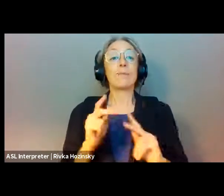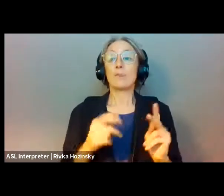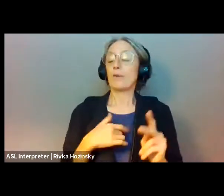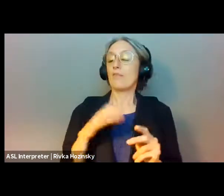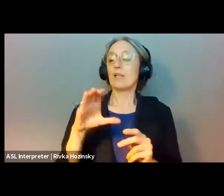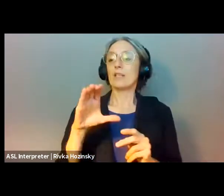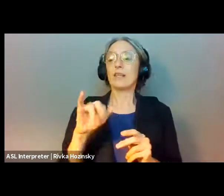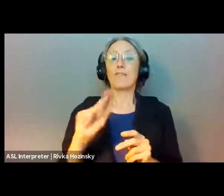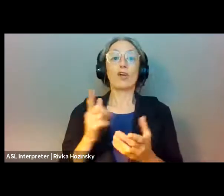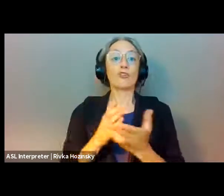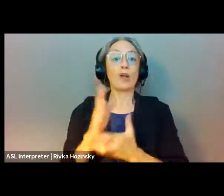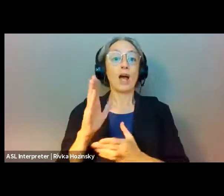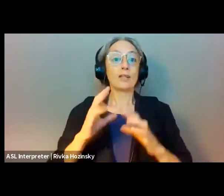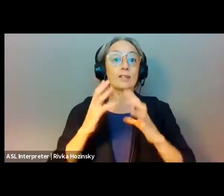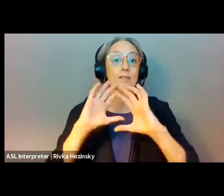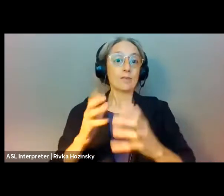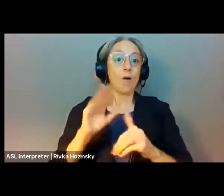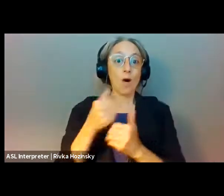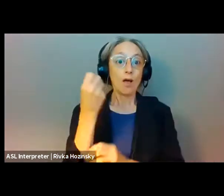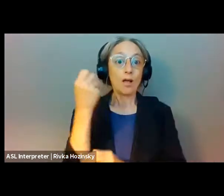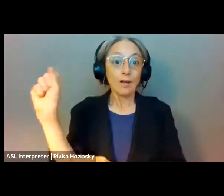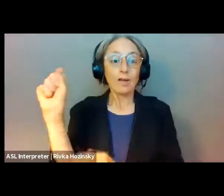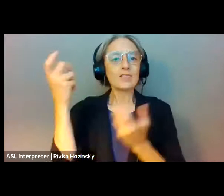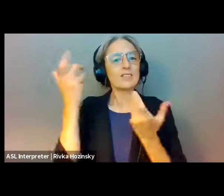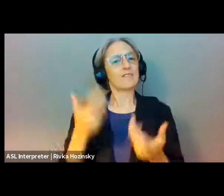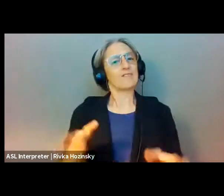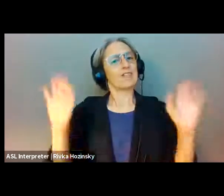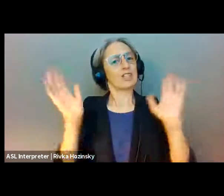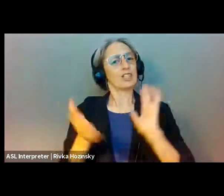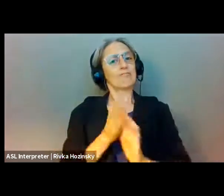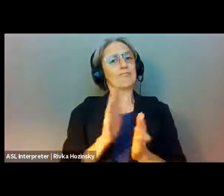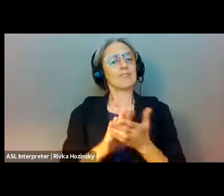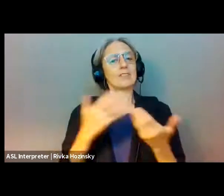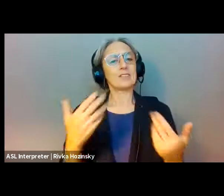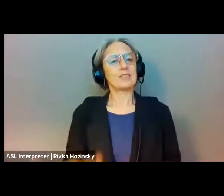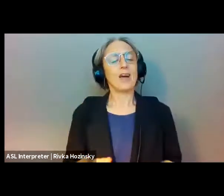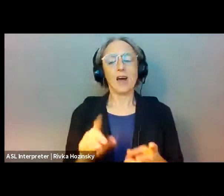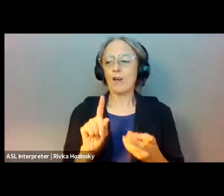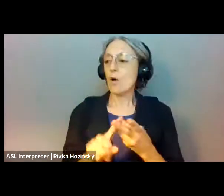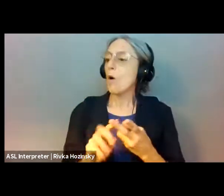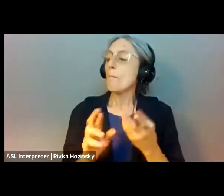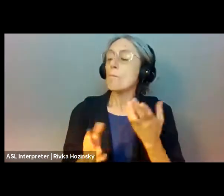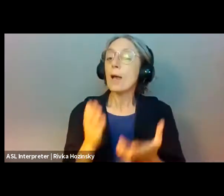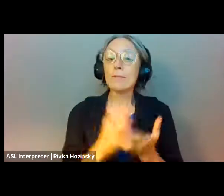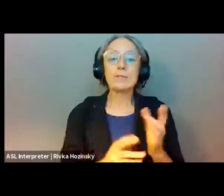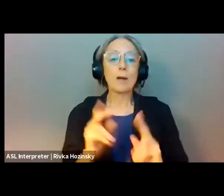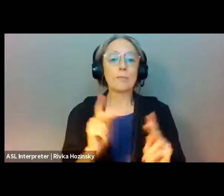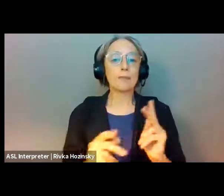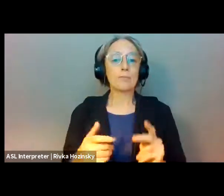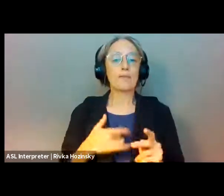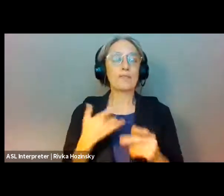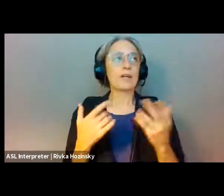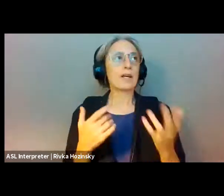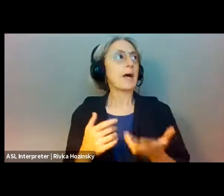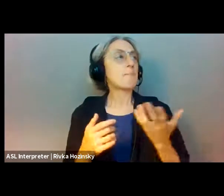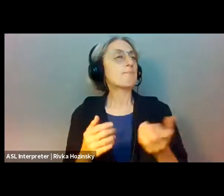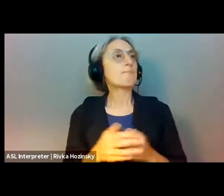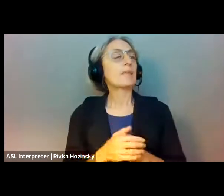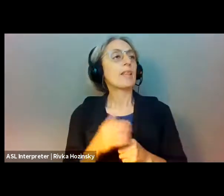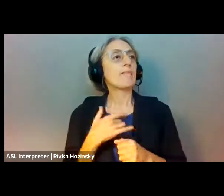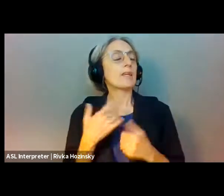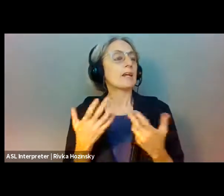is over, or to perhaps only subscribe to a